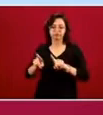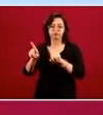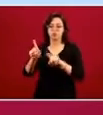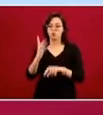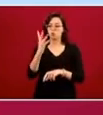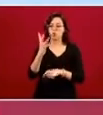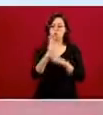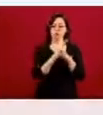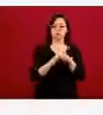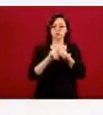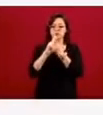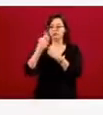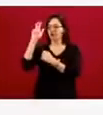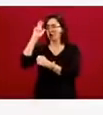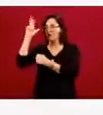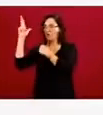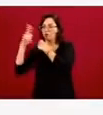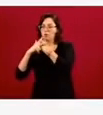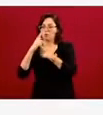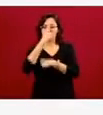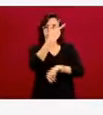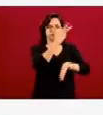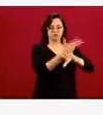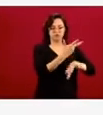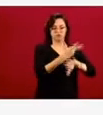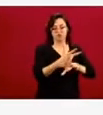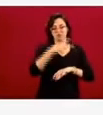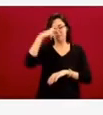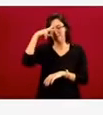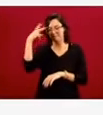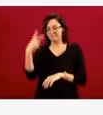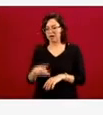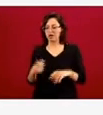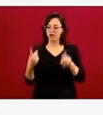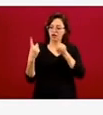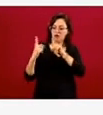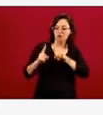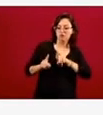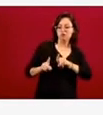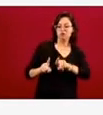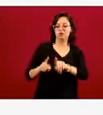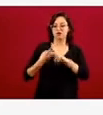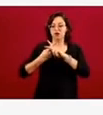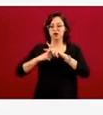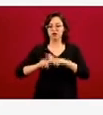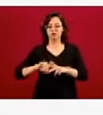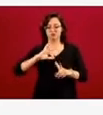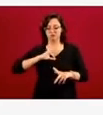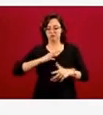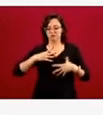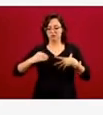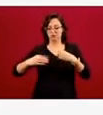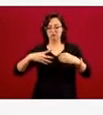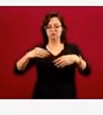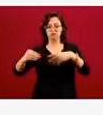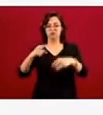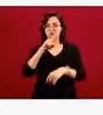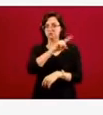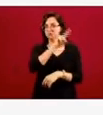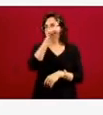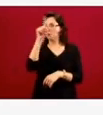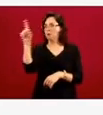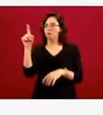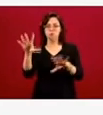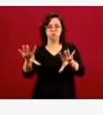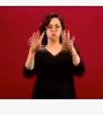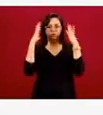of growth in transmission rate that presented itself in other countries like the United States. So far, the United States